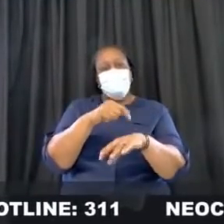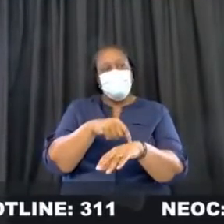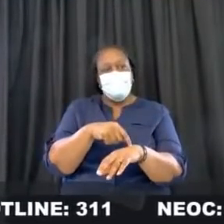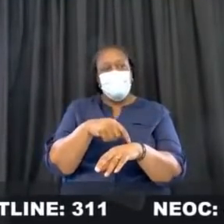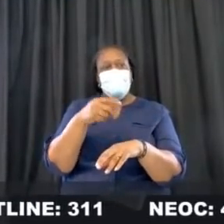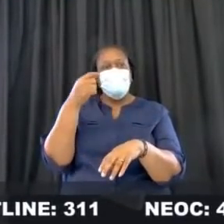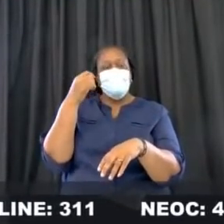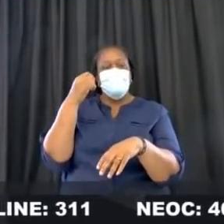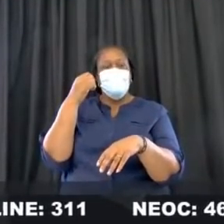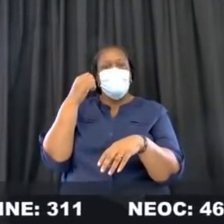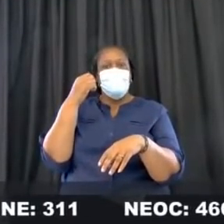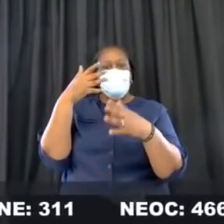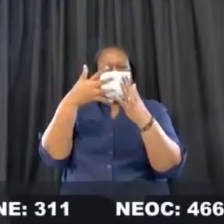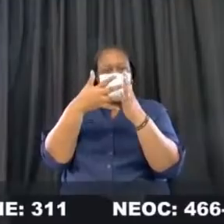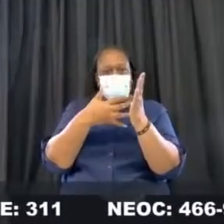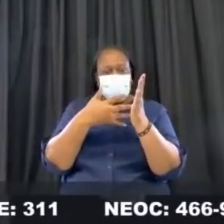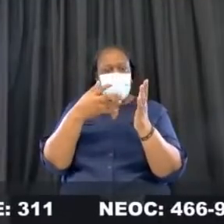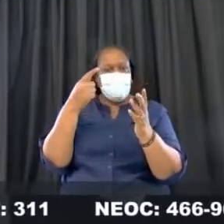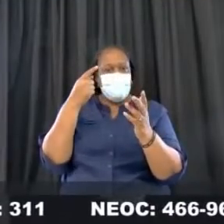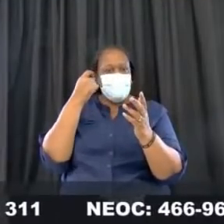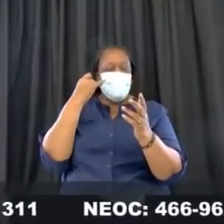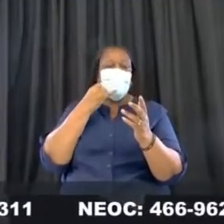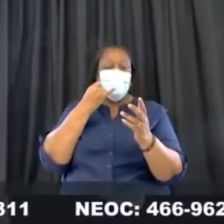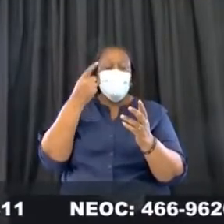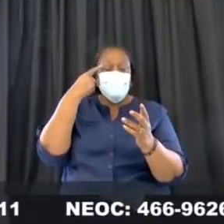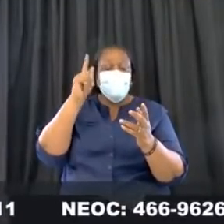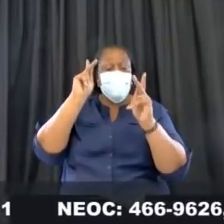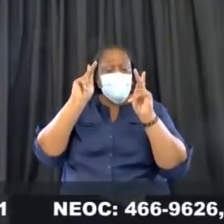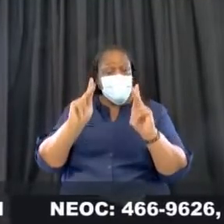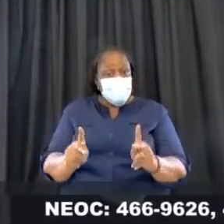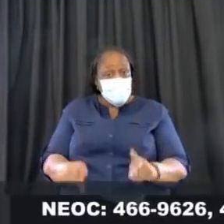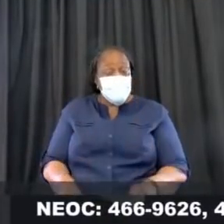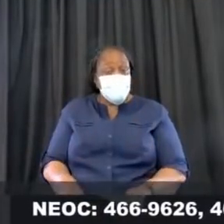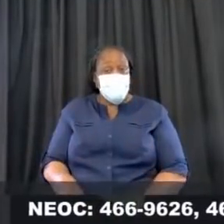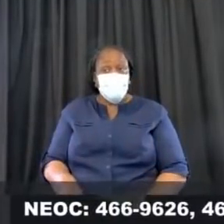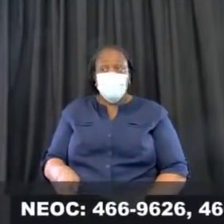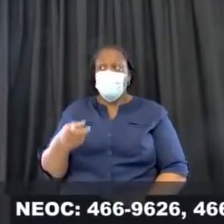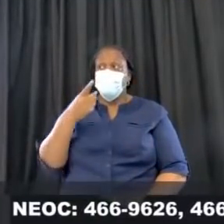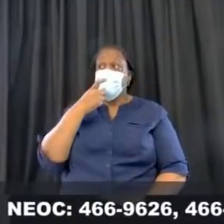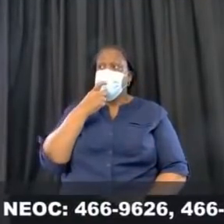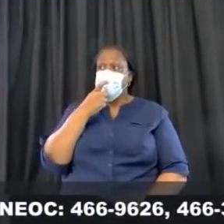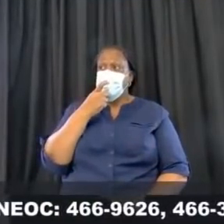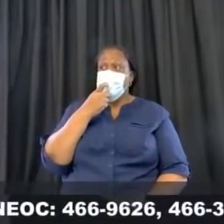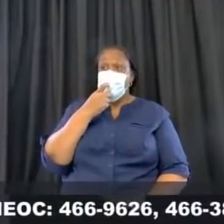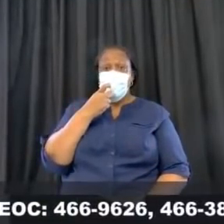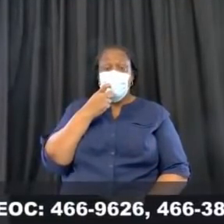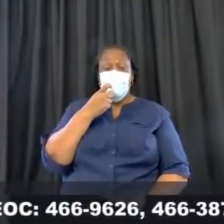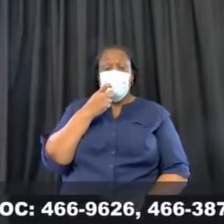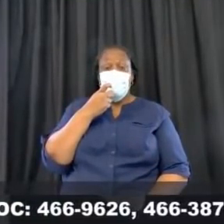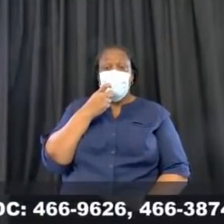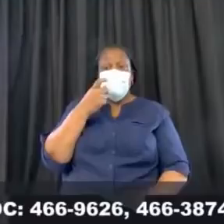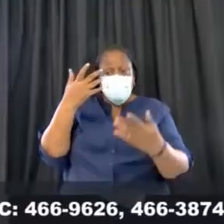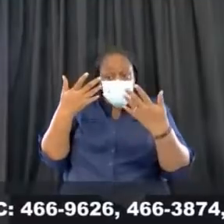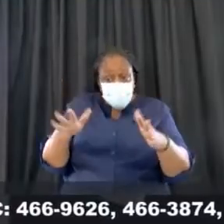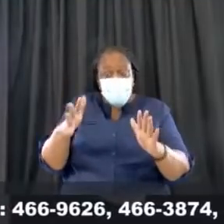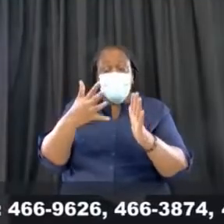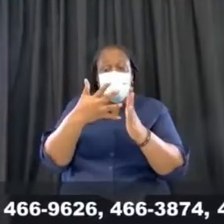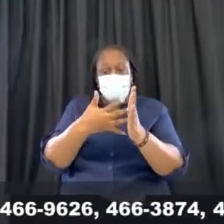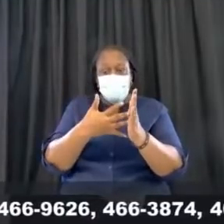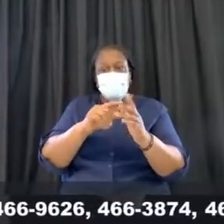right away. For example, yesterday's dashboard, I think, came out this morning because we got back the final results at